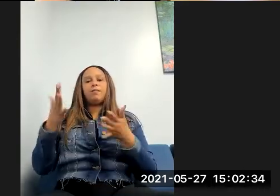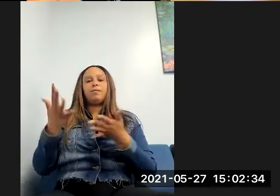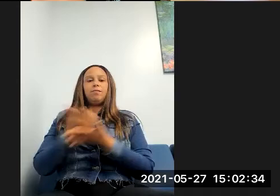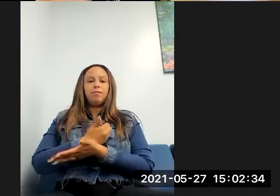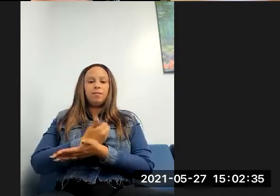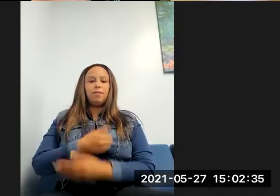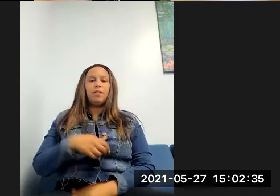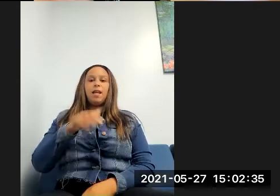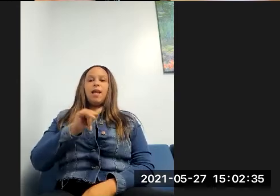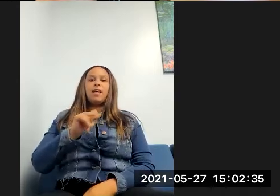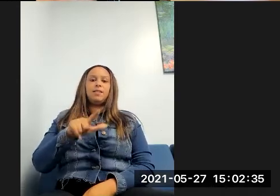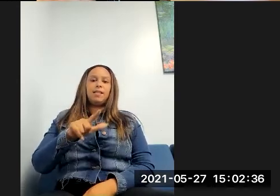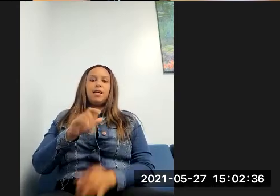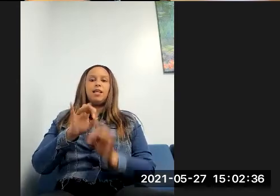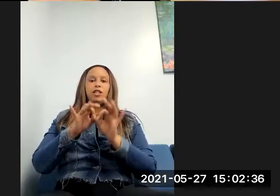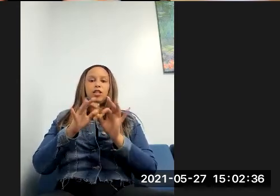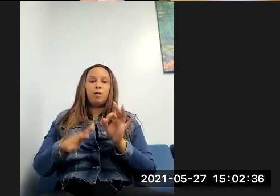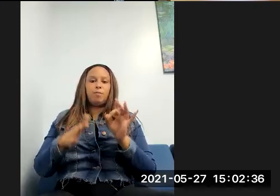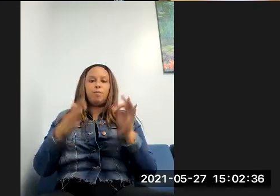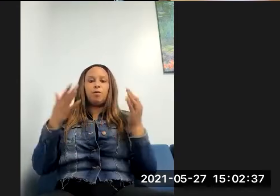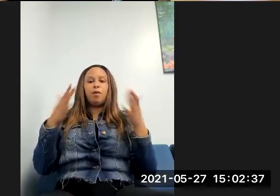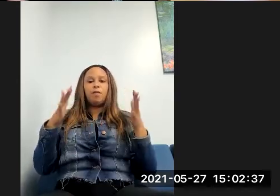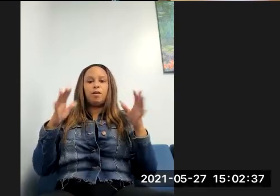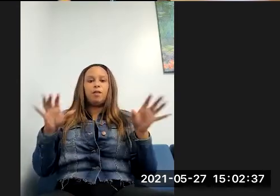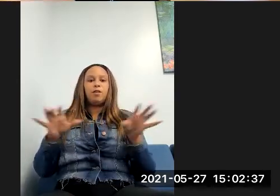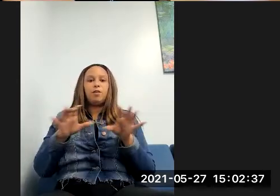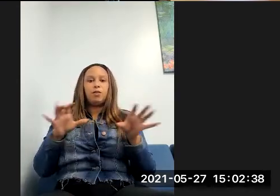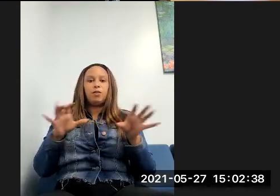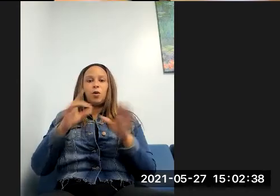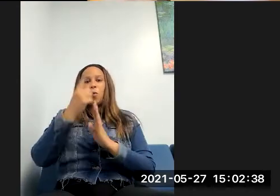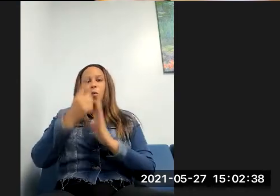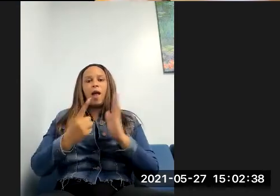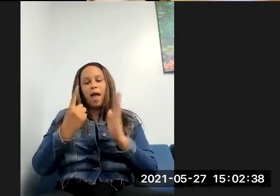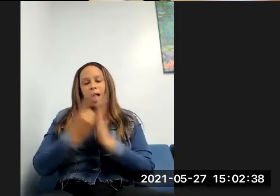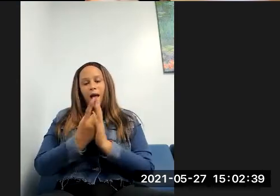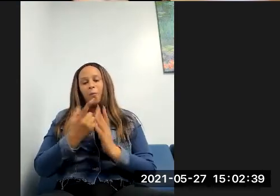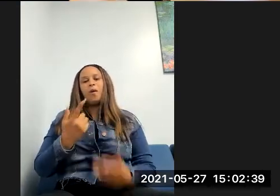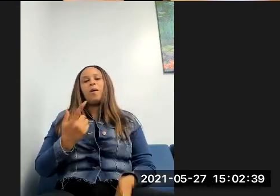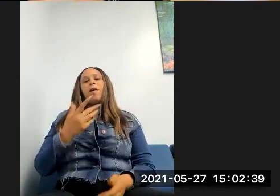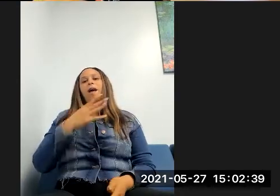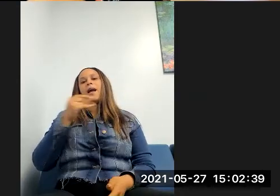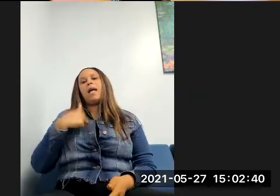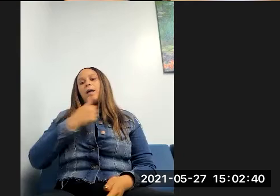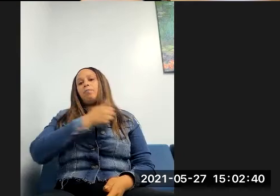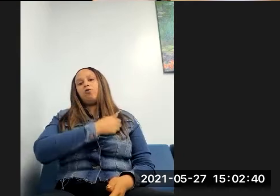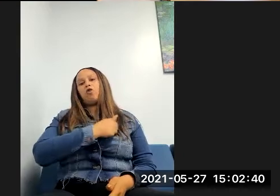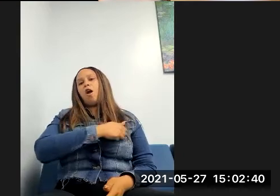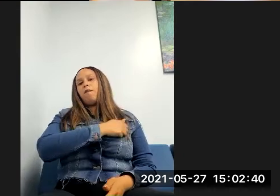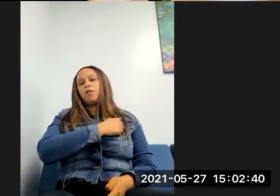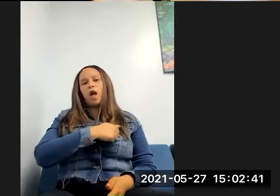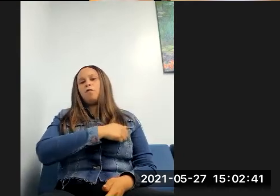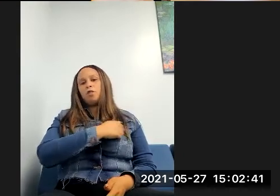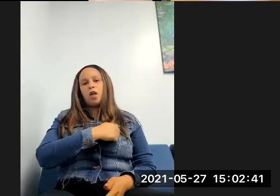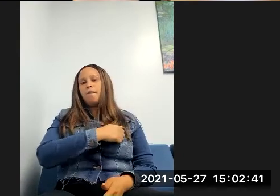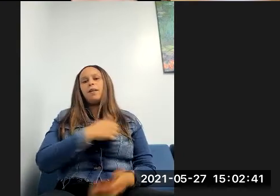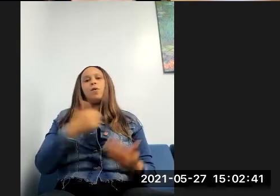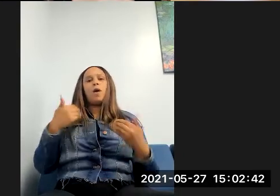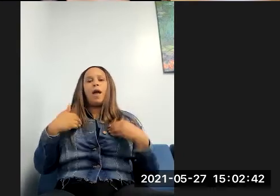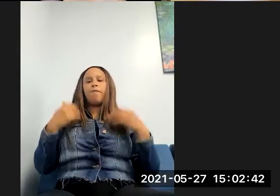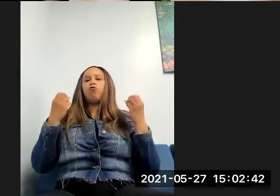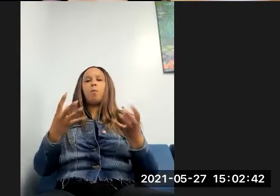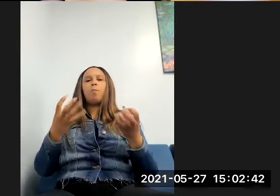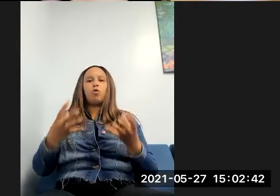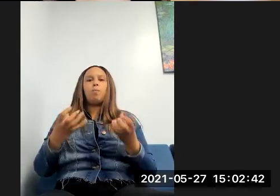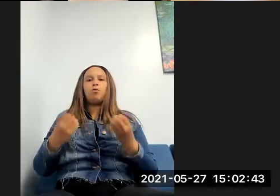is also done the hour, and I'm sorry. We have so many questions. We have